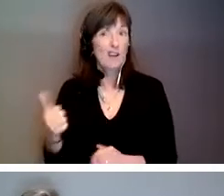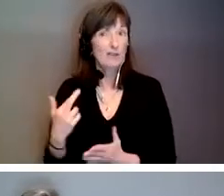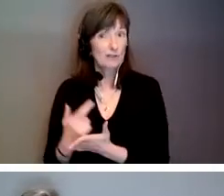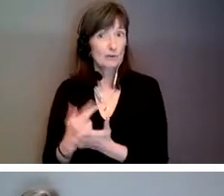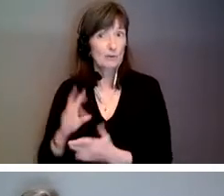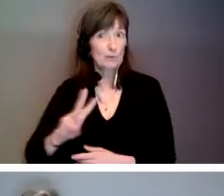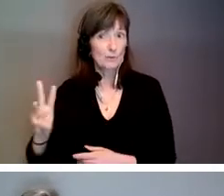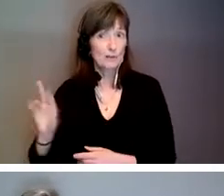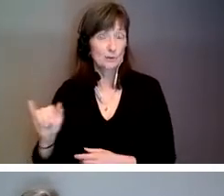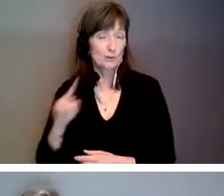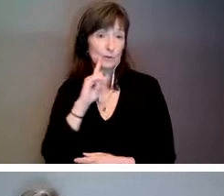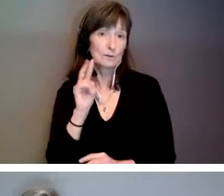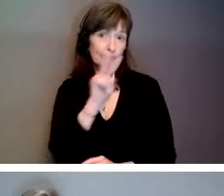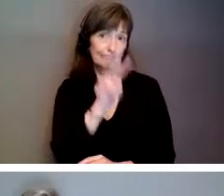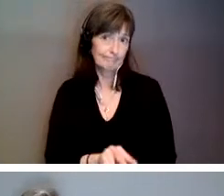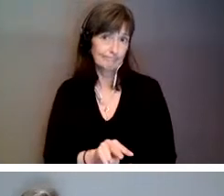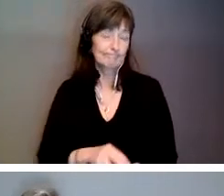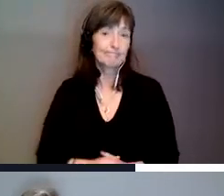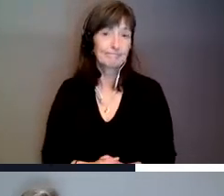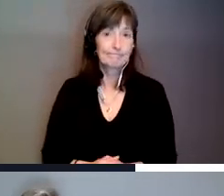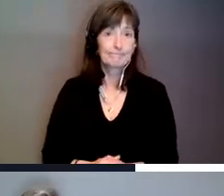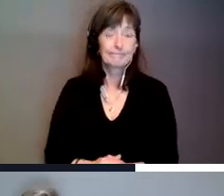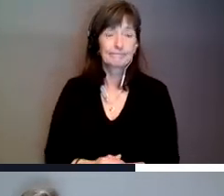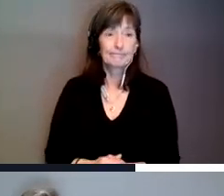encourage people to go and check out as well.